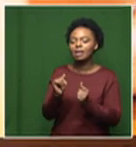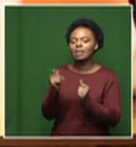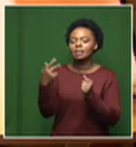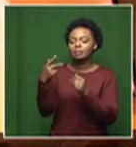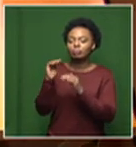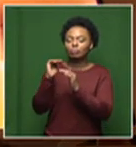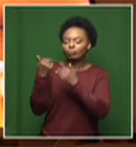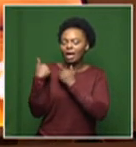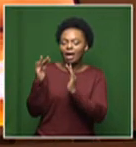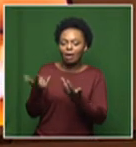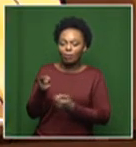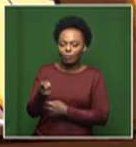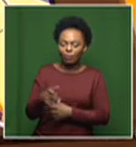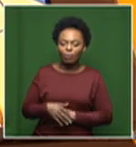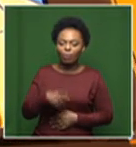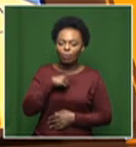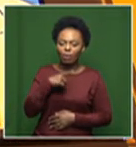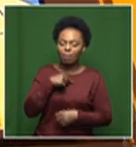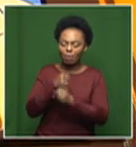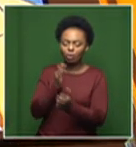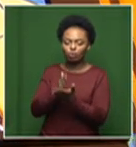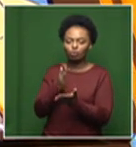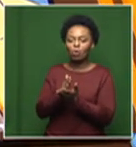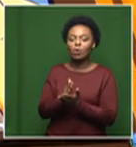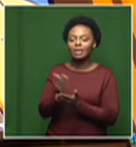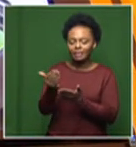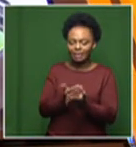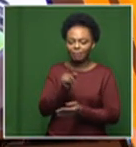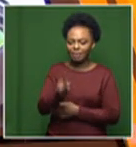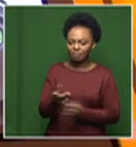go functionality to ensure that it continues to be safe and convenient.